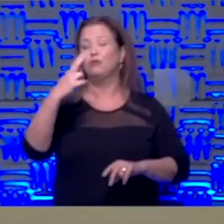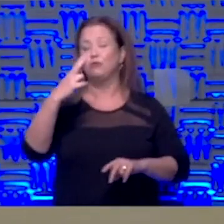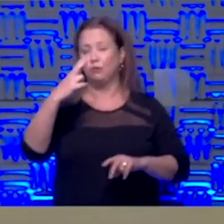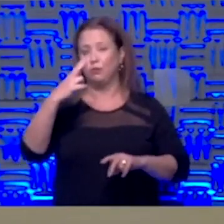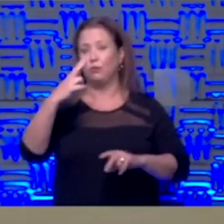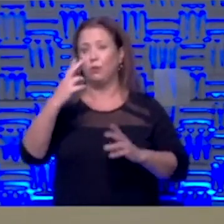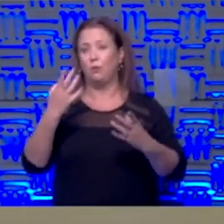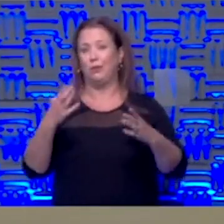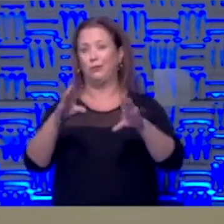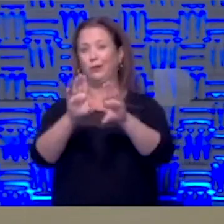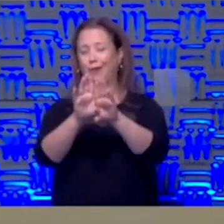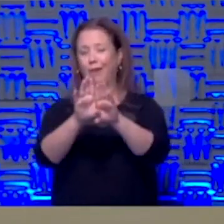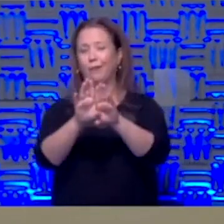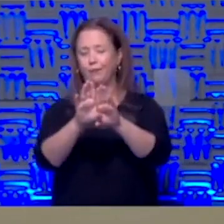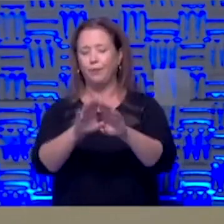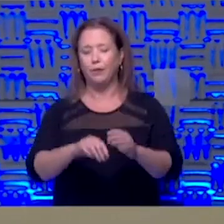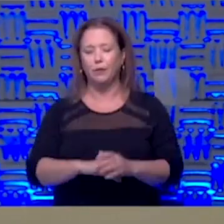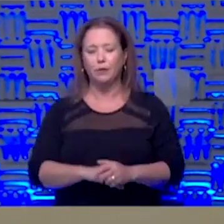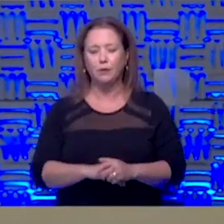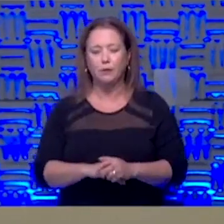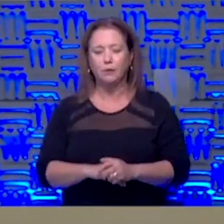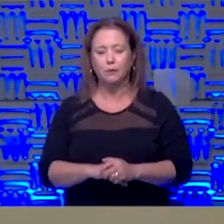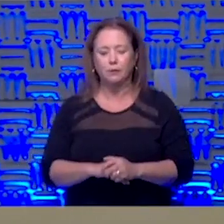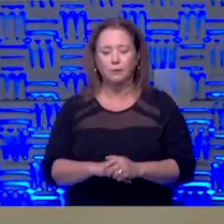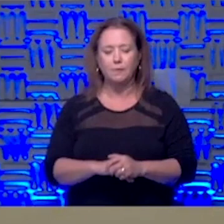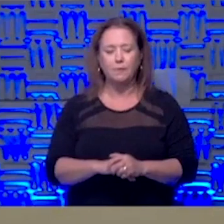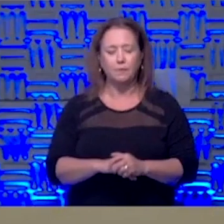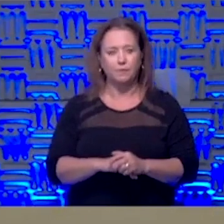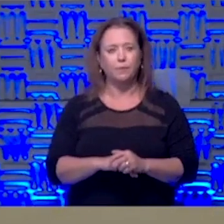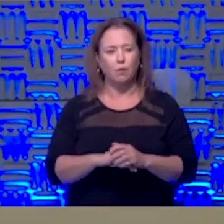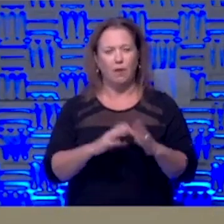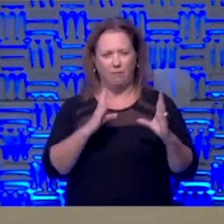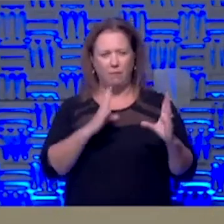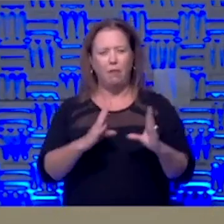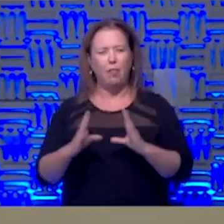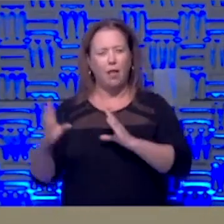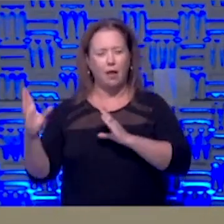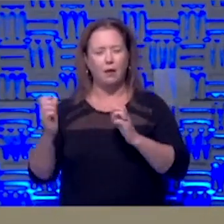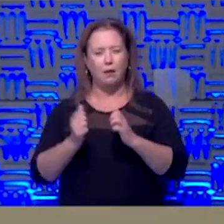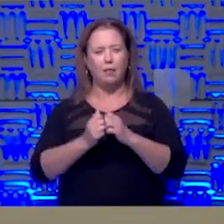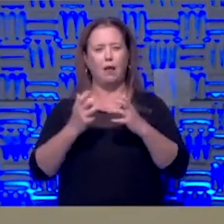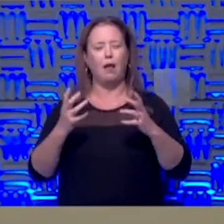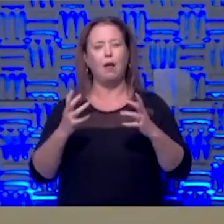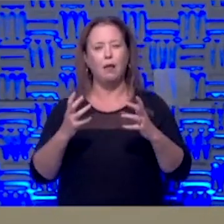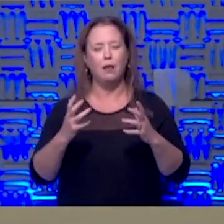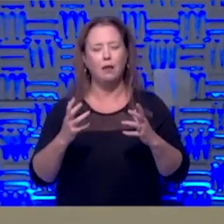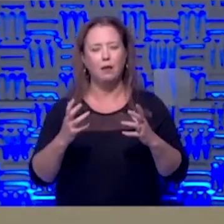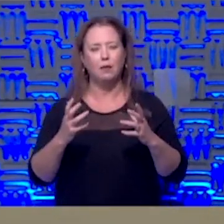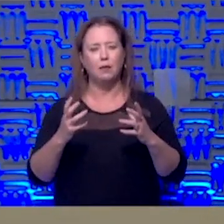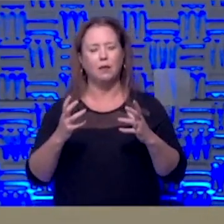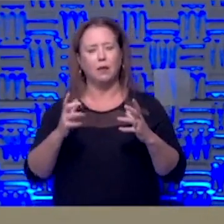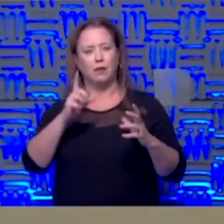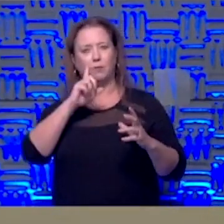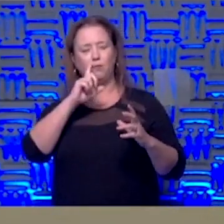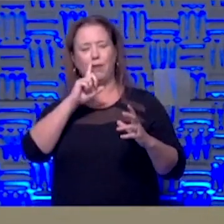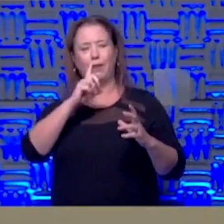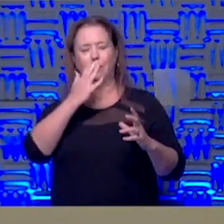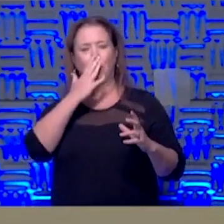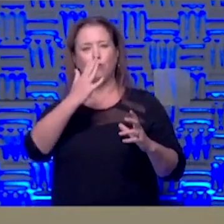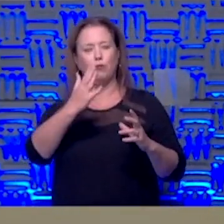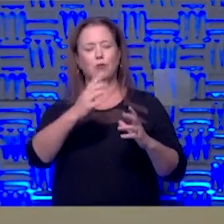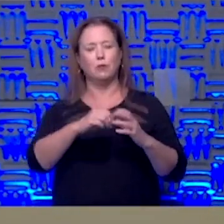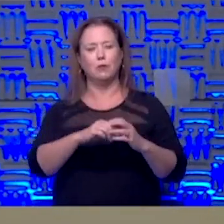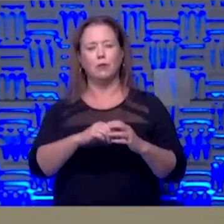had the shutdown. So we've done a lot of planning, and I think it's been really good, and